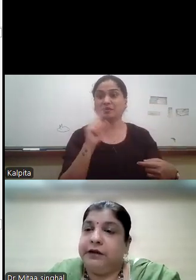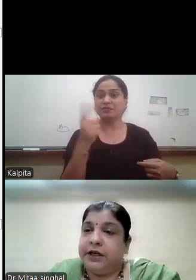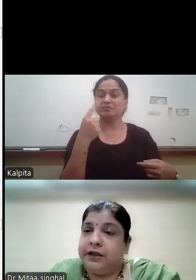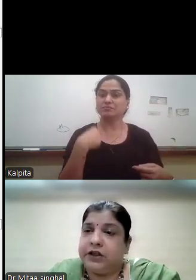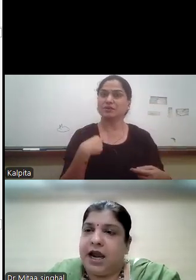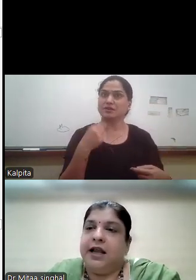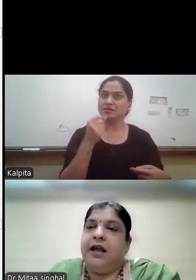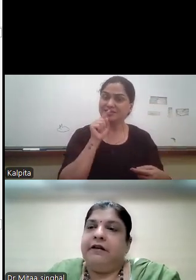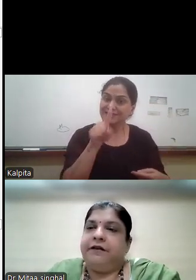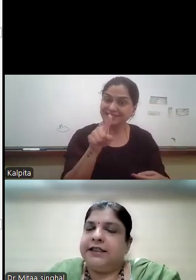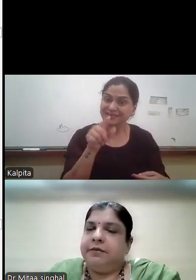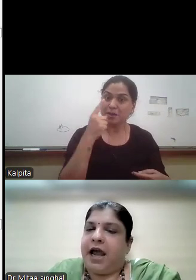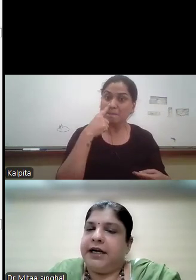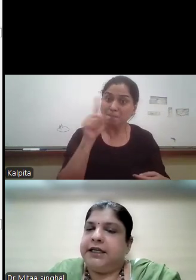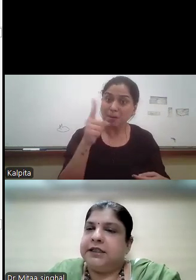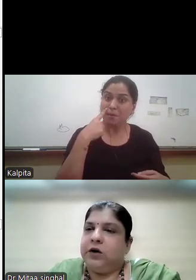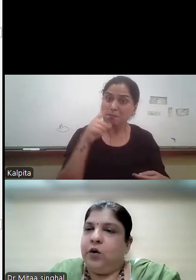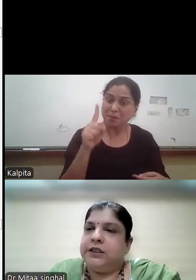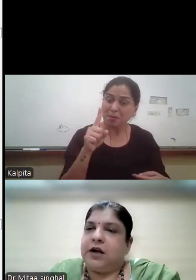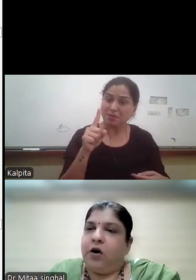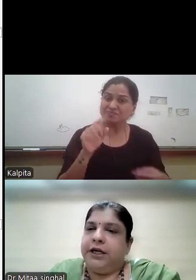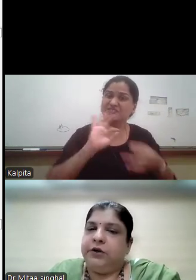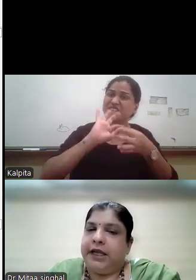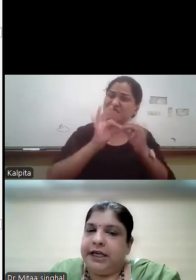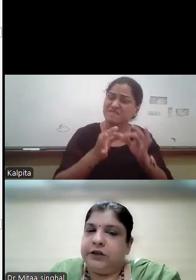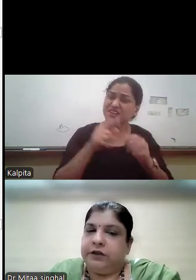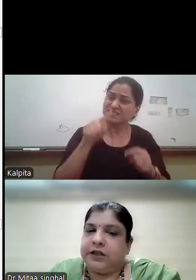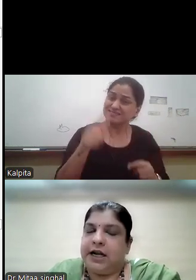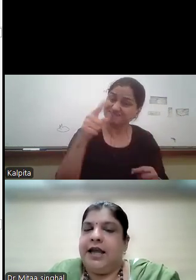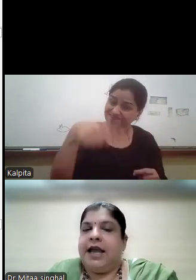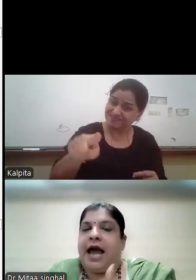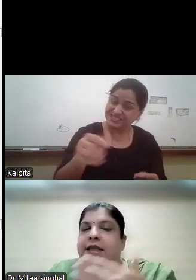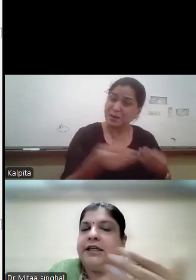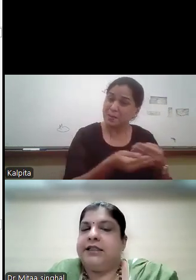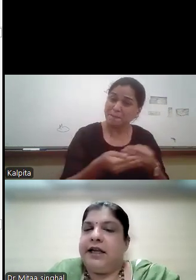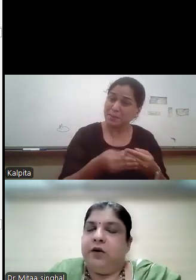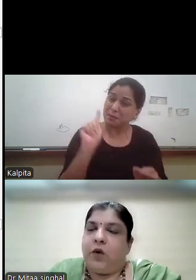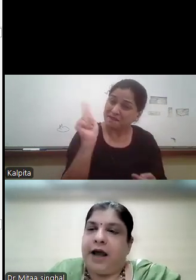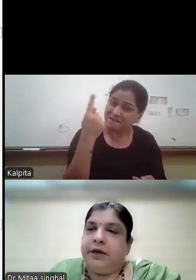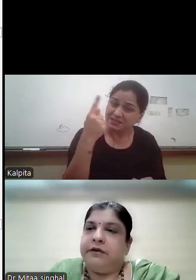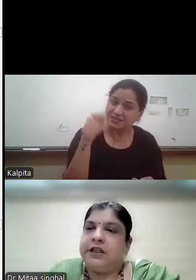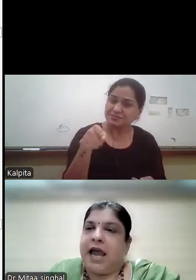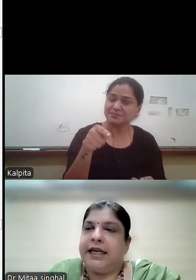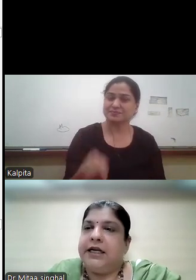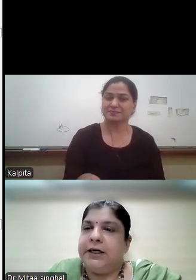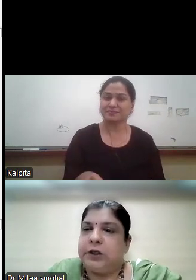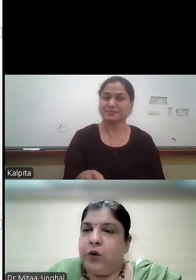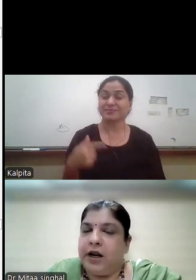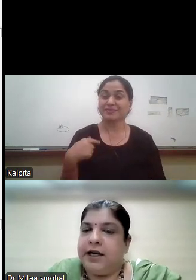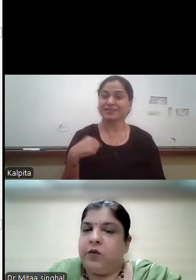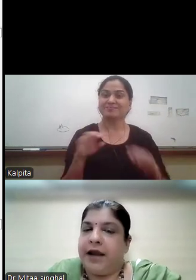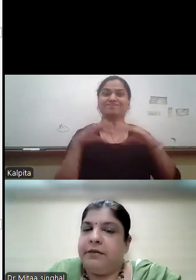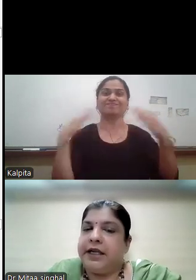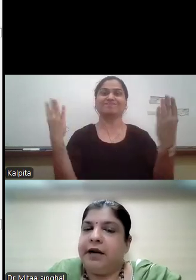parents, motivate the child, fix the priorities, the goals according to the age of the child. And there is the environment which I can